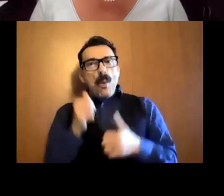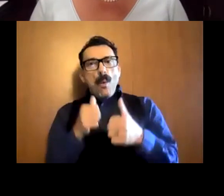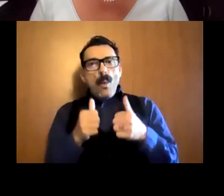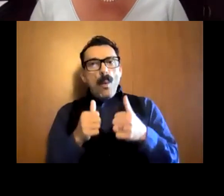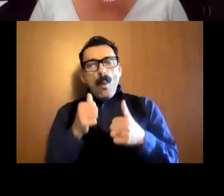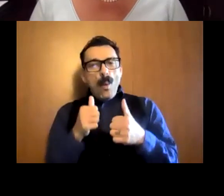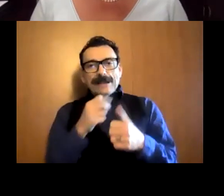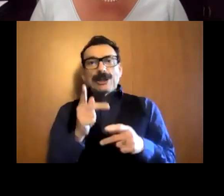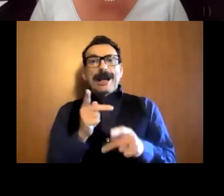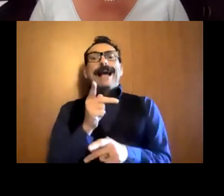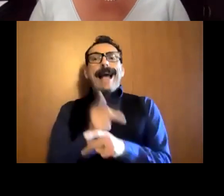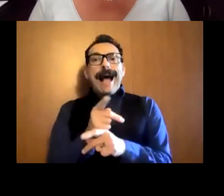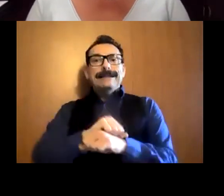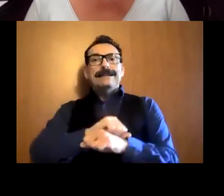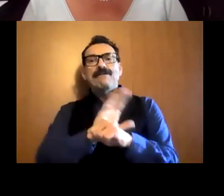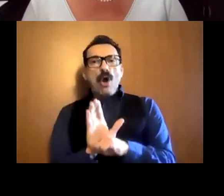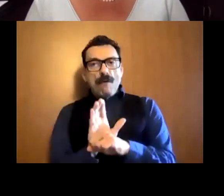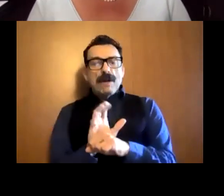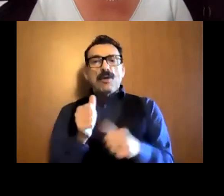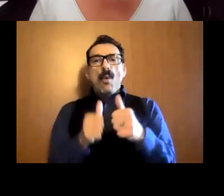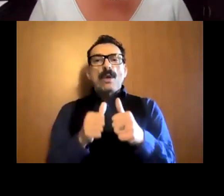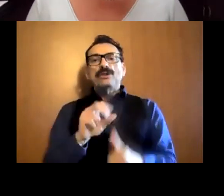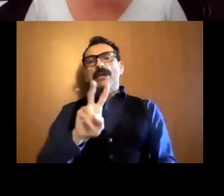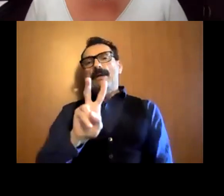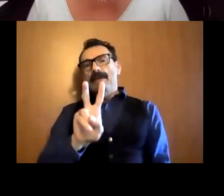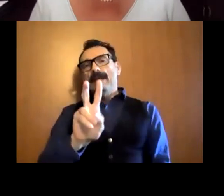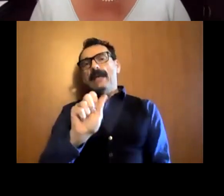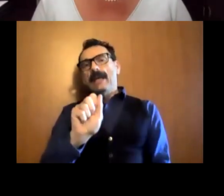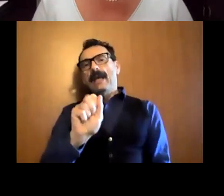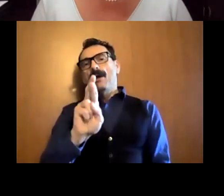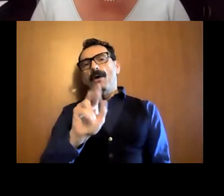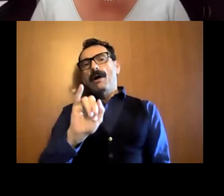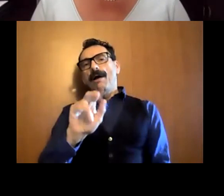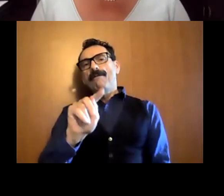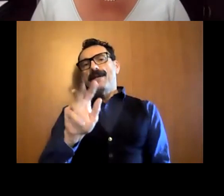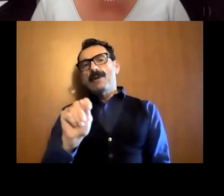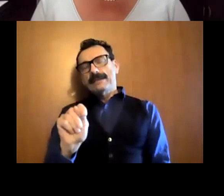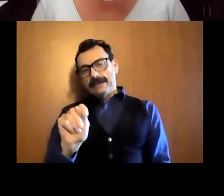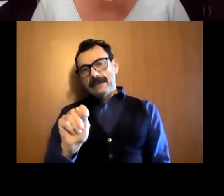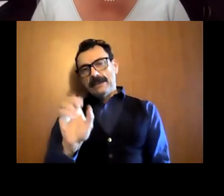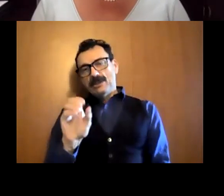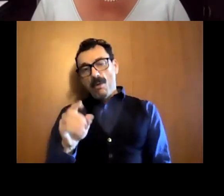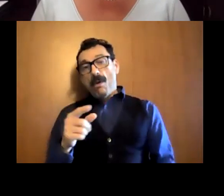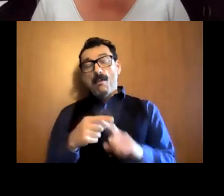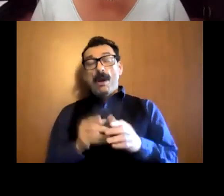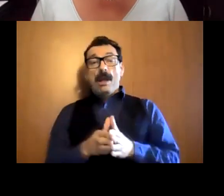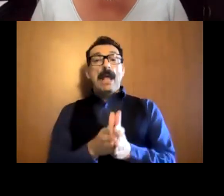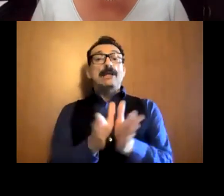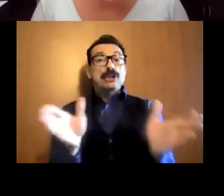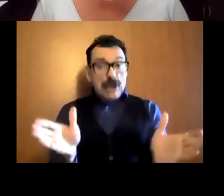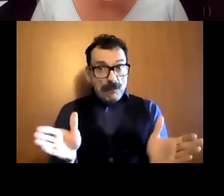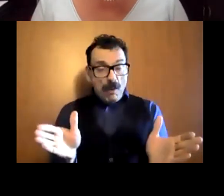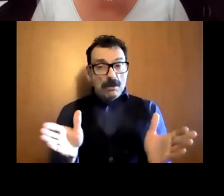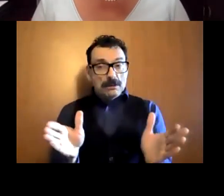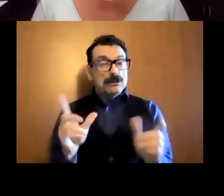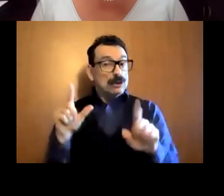we're not genetically profiling everyone who gets tested. But in general, the data is showing that we are being protected against variants. That's not